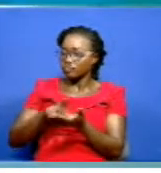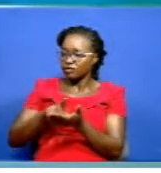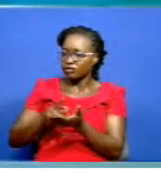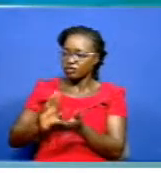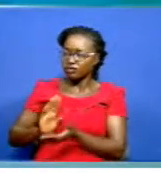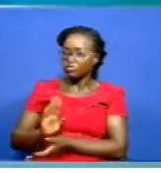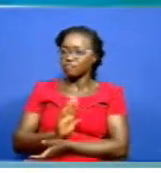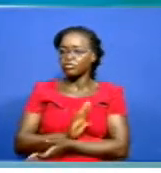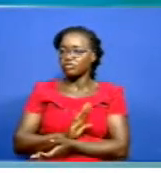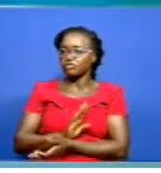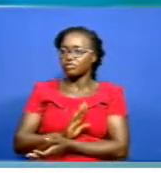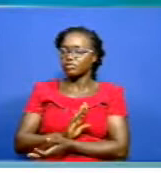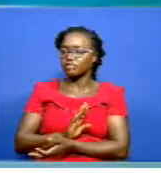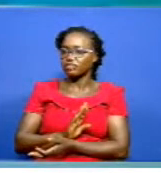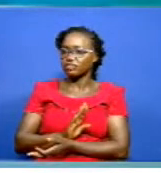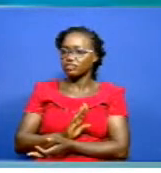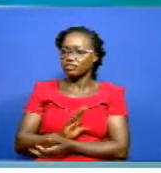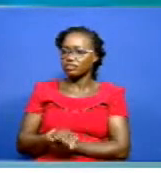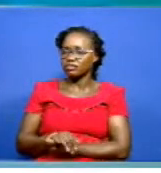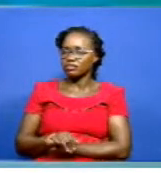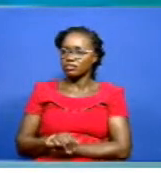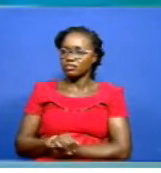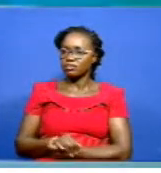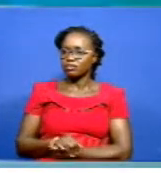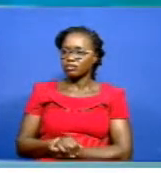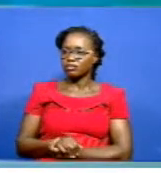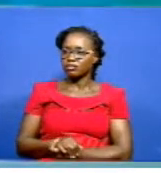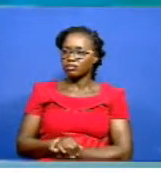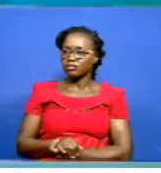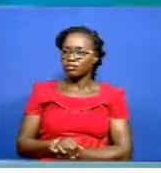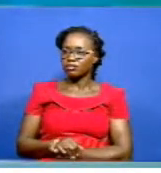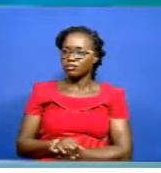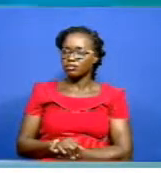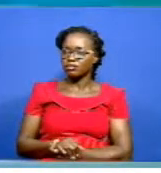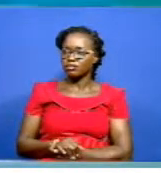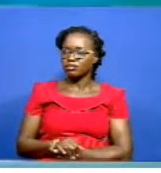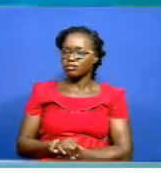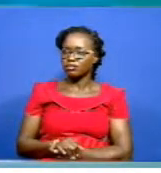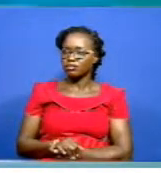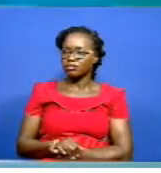is always the that aspect of